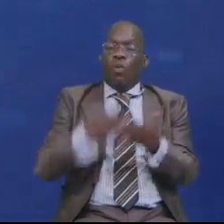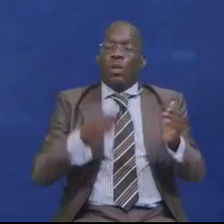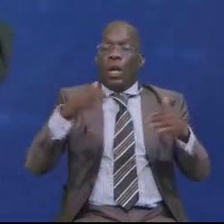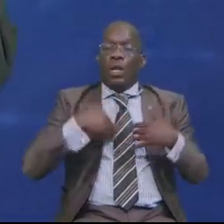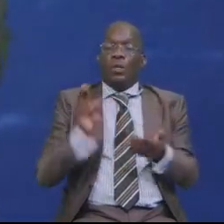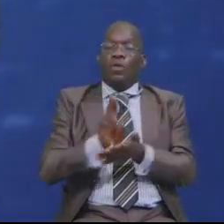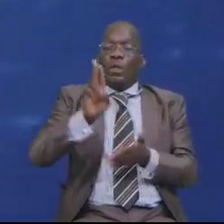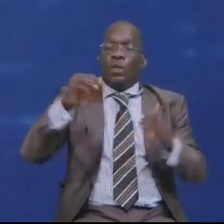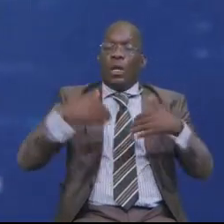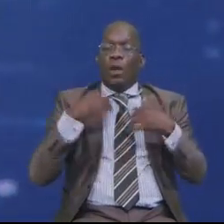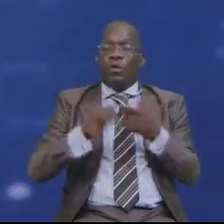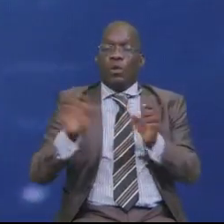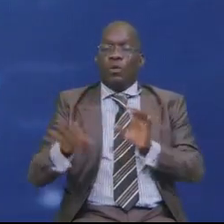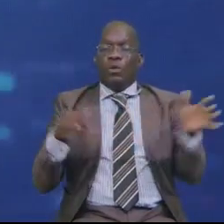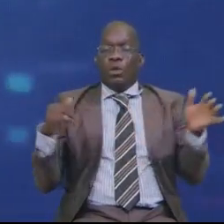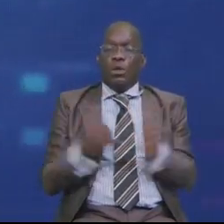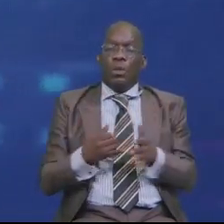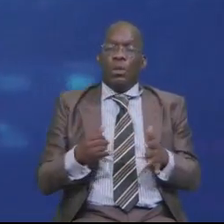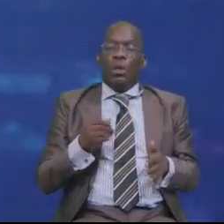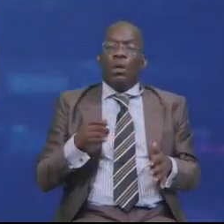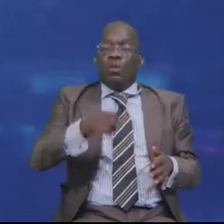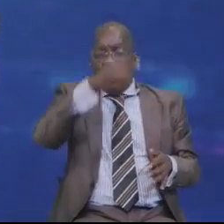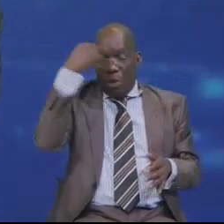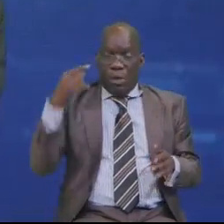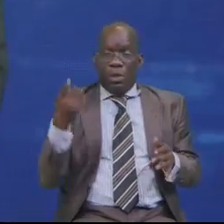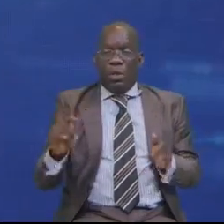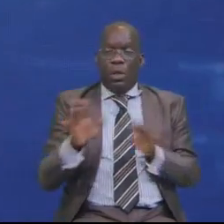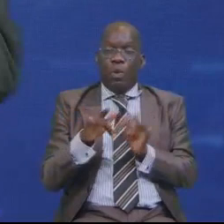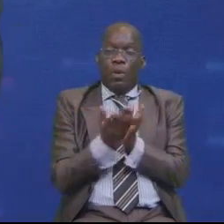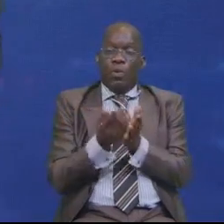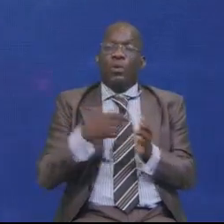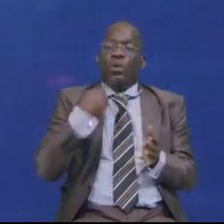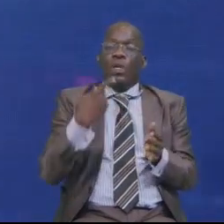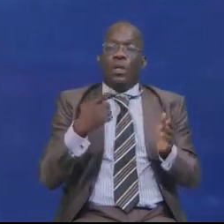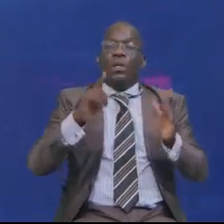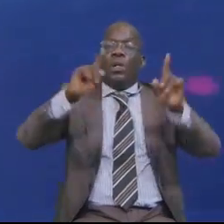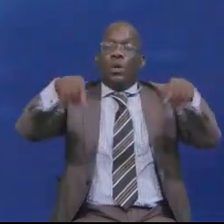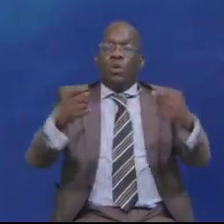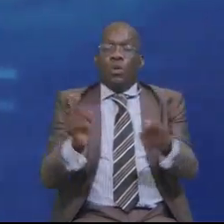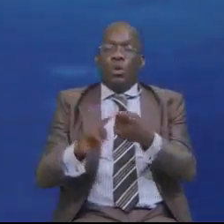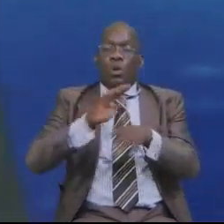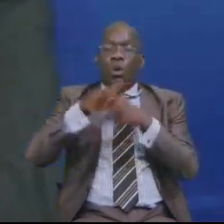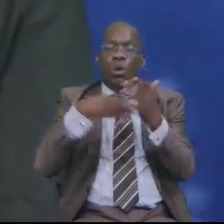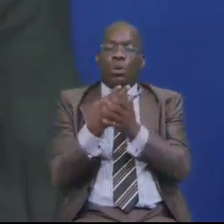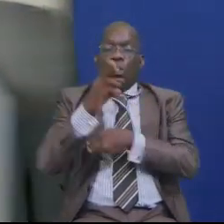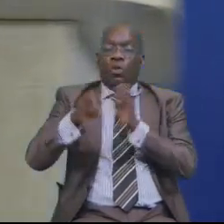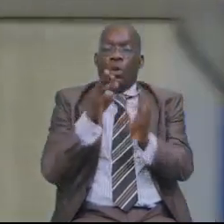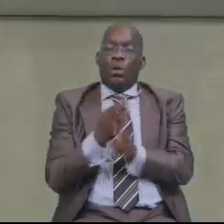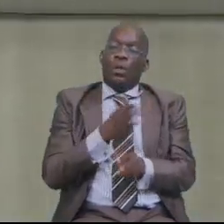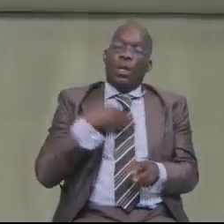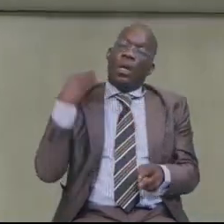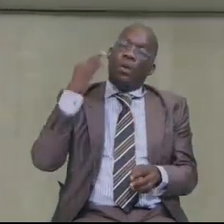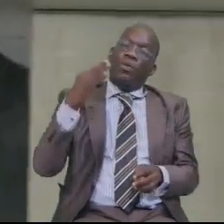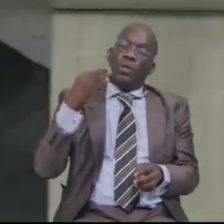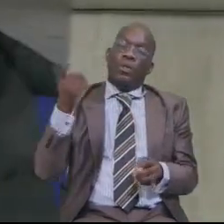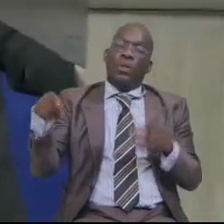that? Because the Bible says unto all them, go ye into all the world and preach the